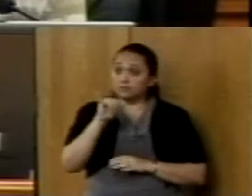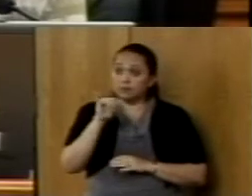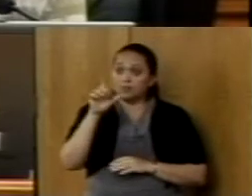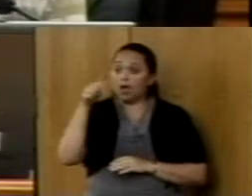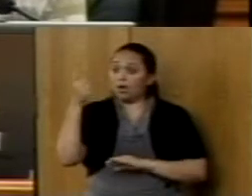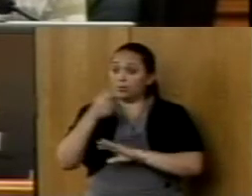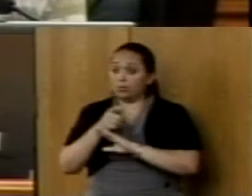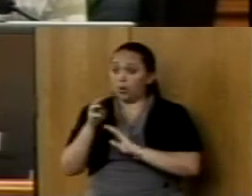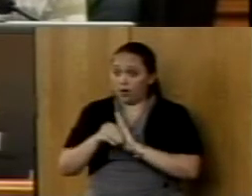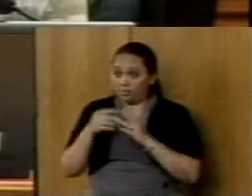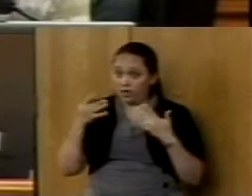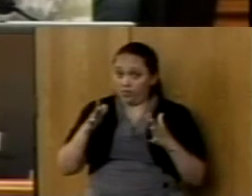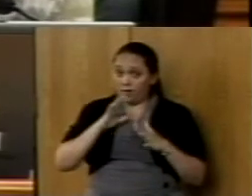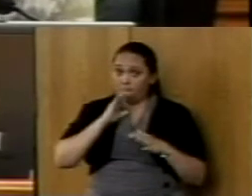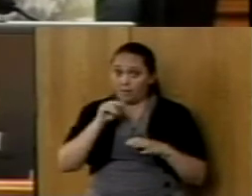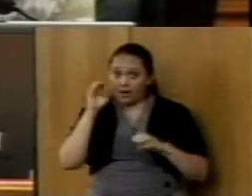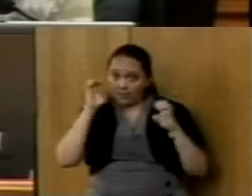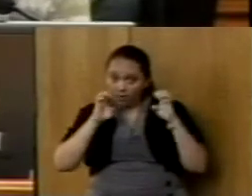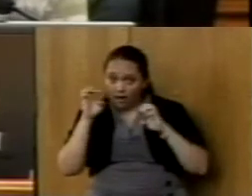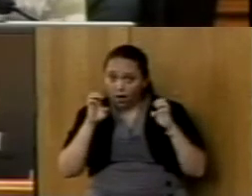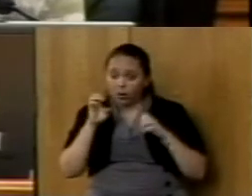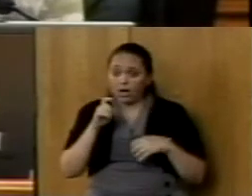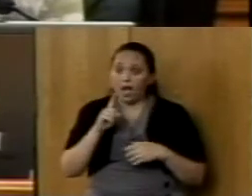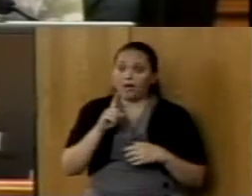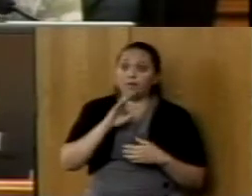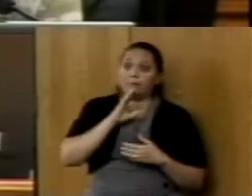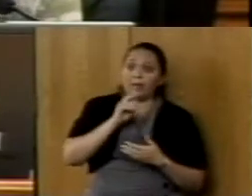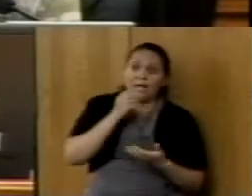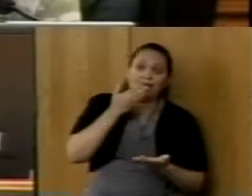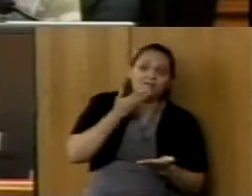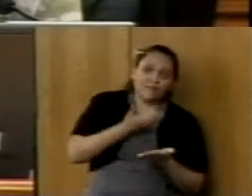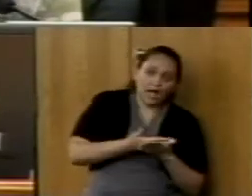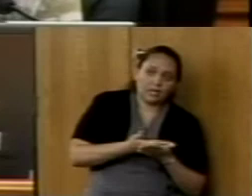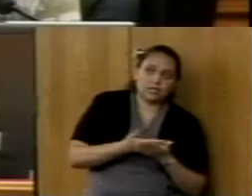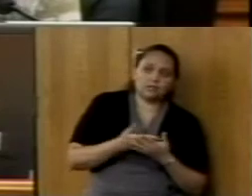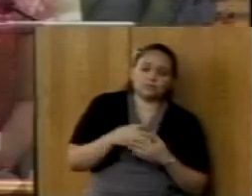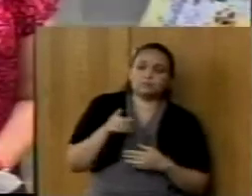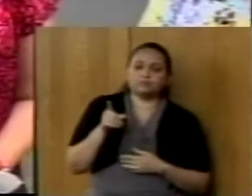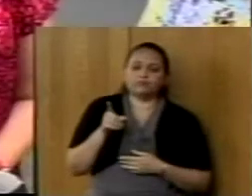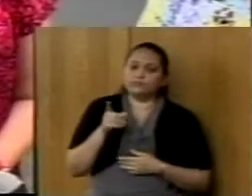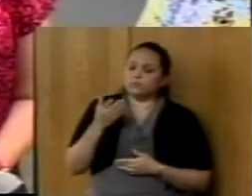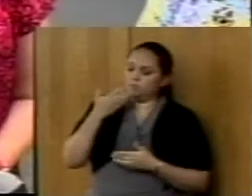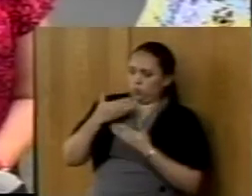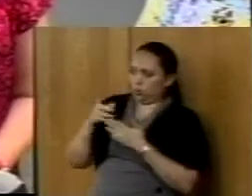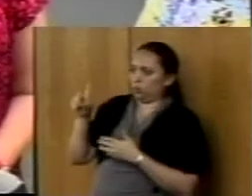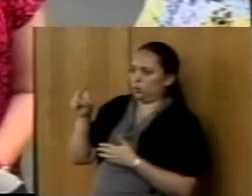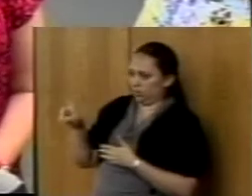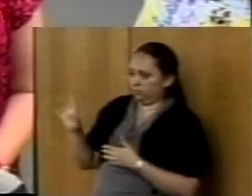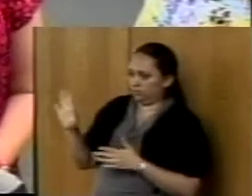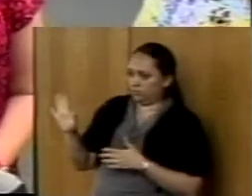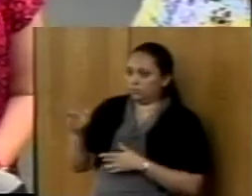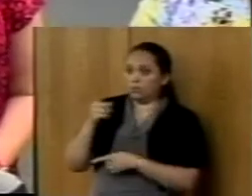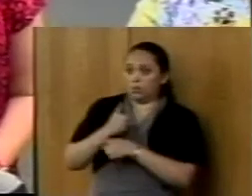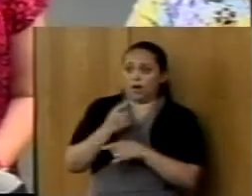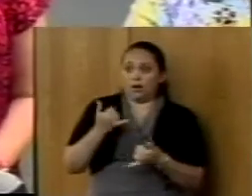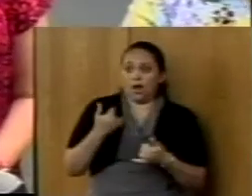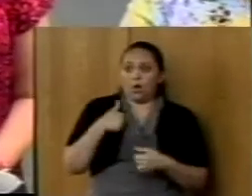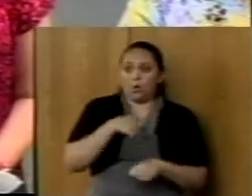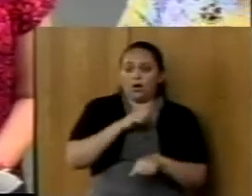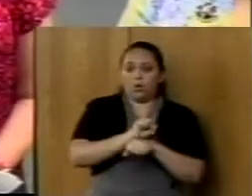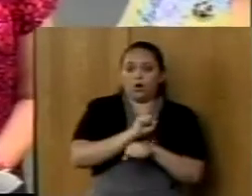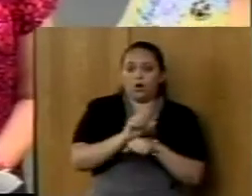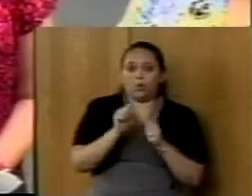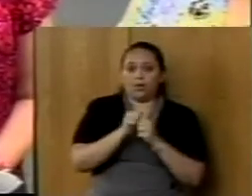these programs, and has it been effective? And That's a good question, and right now we're working with Ms. Pam